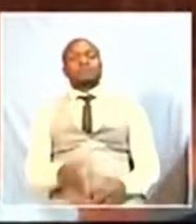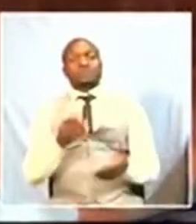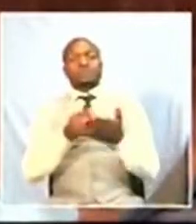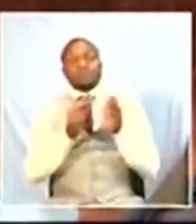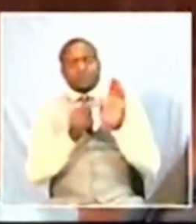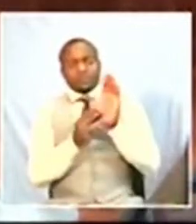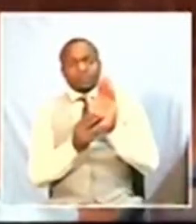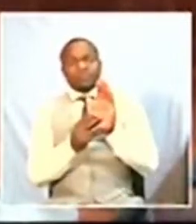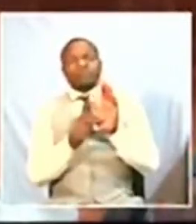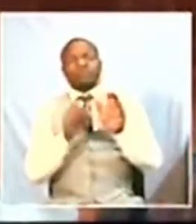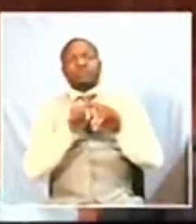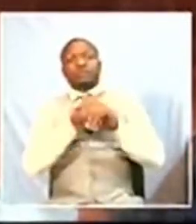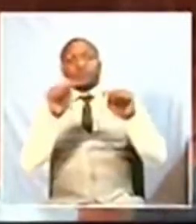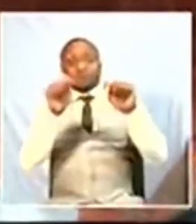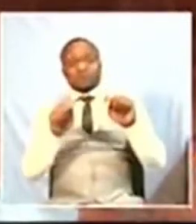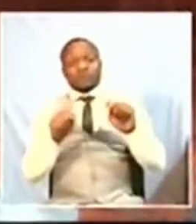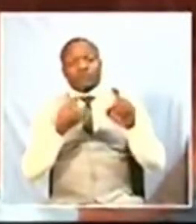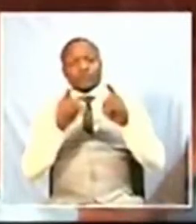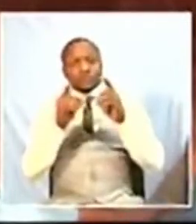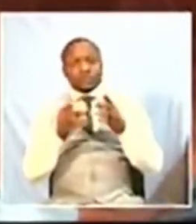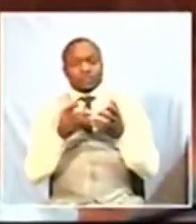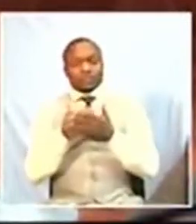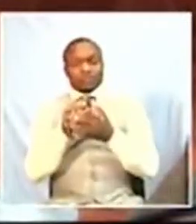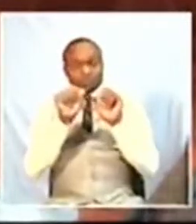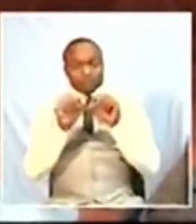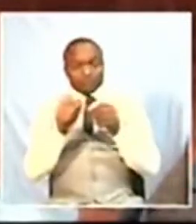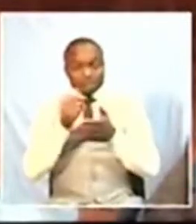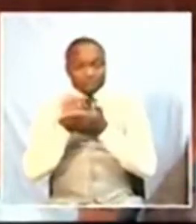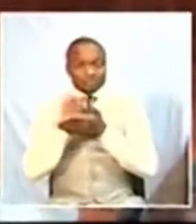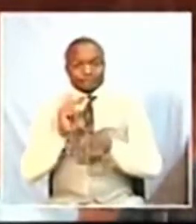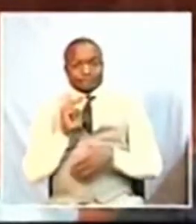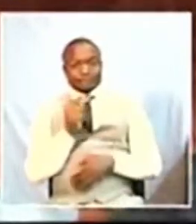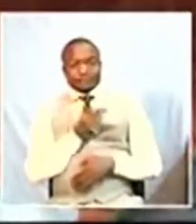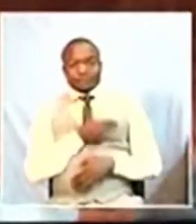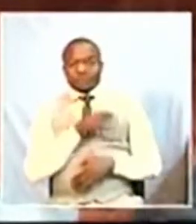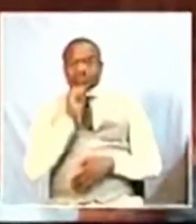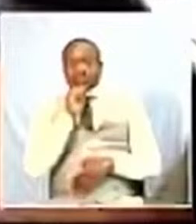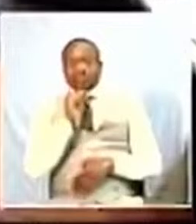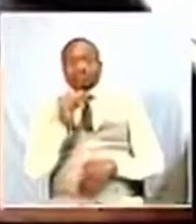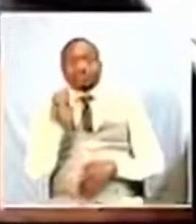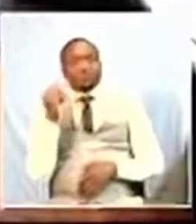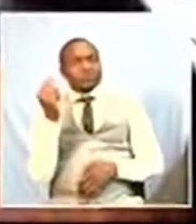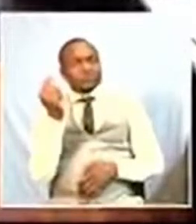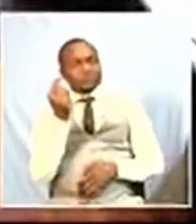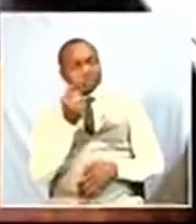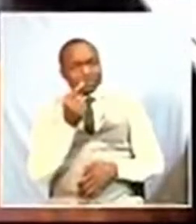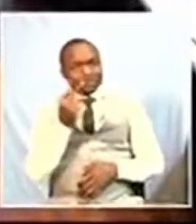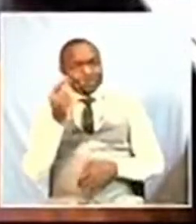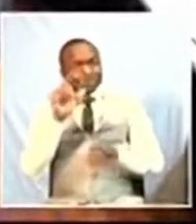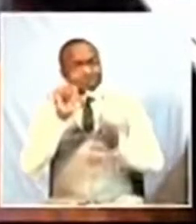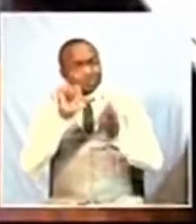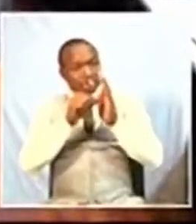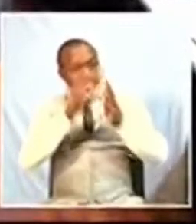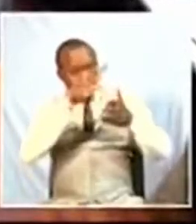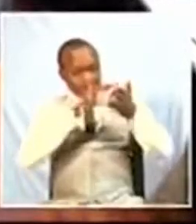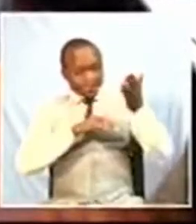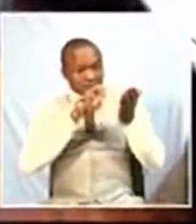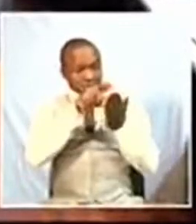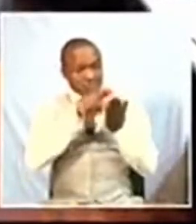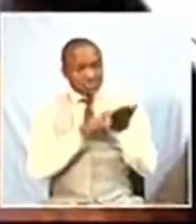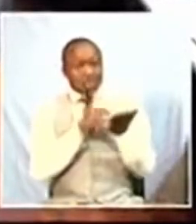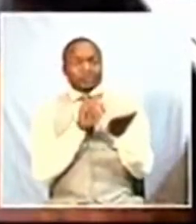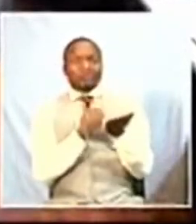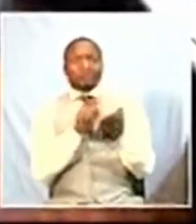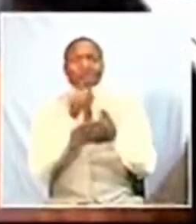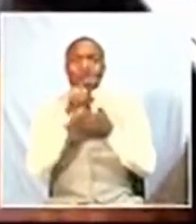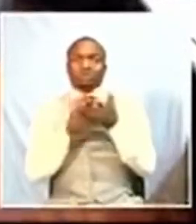ledgers, maybe Director Finance can assist us. It is not only the minutes. The entire report is missing. You see,